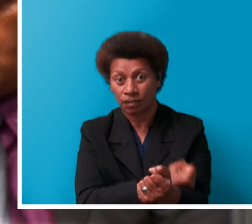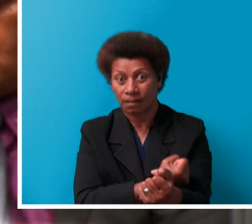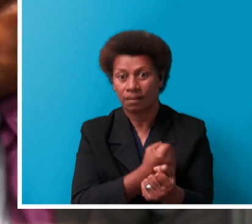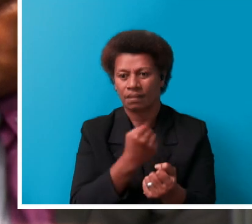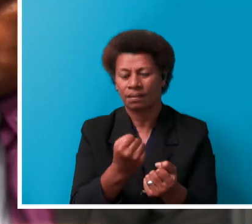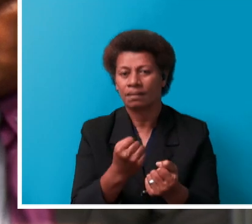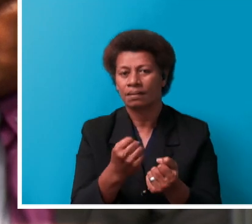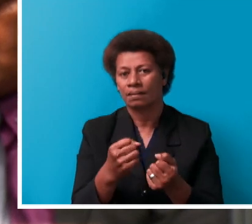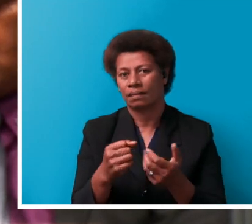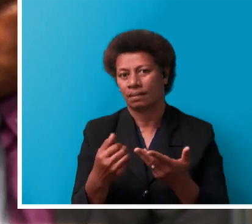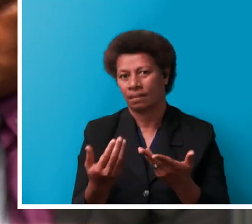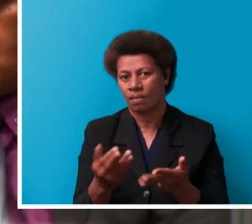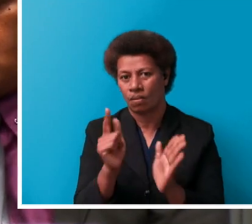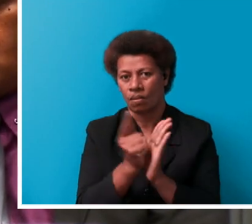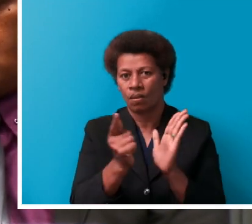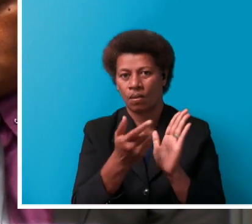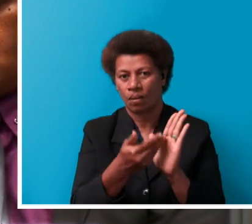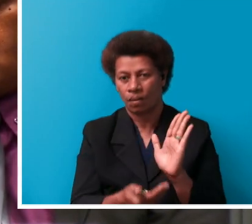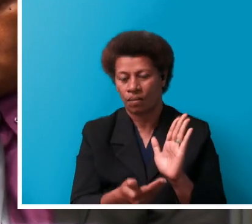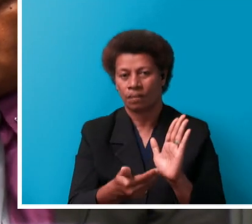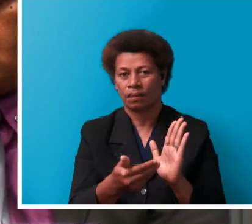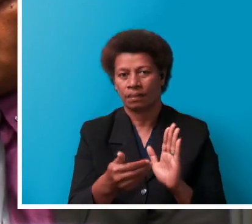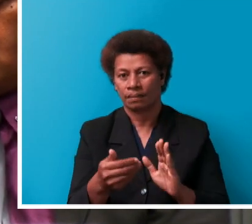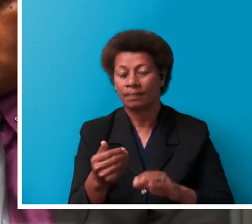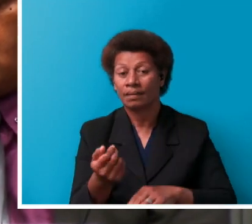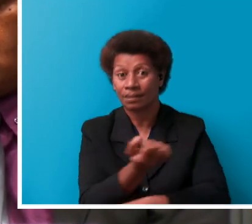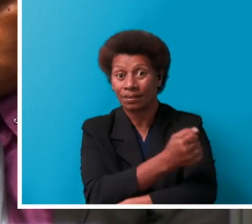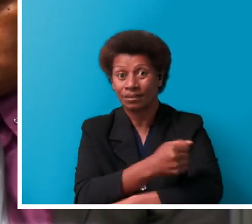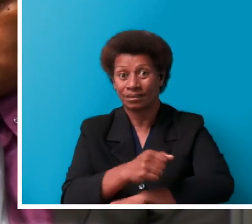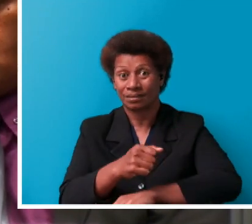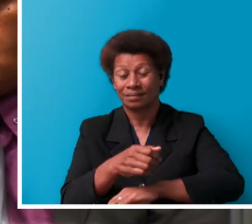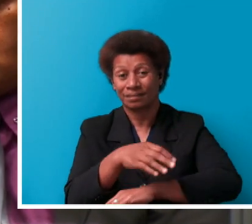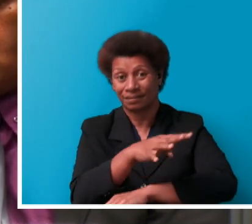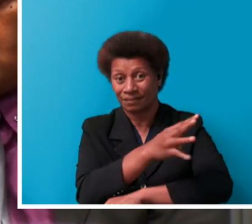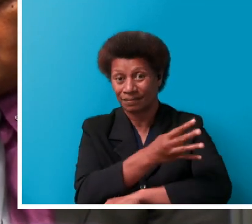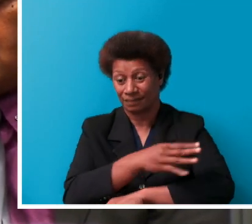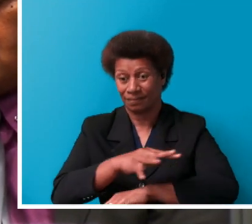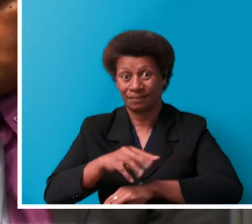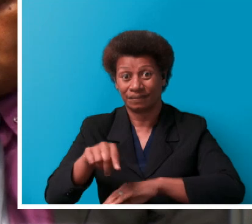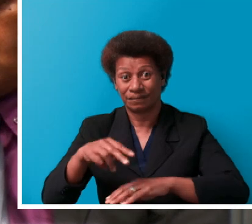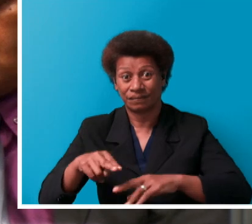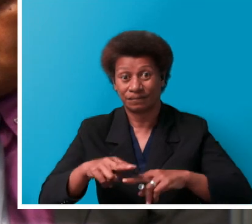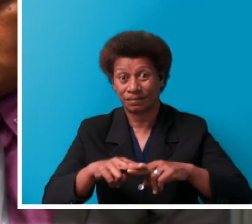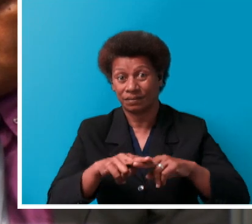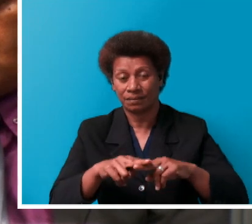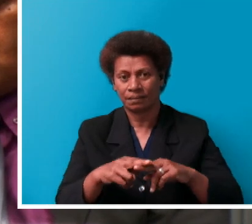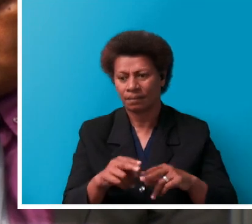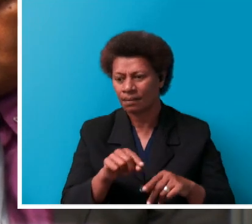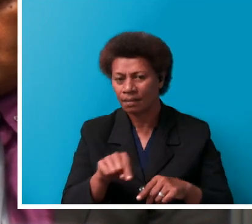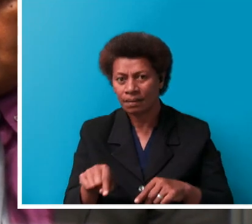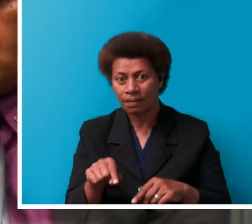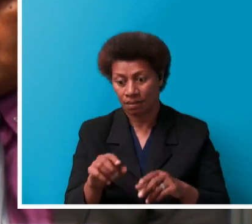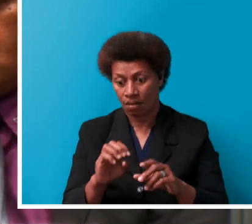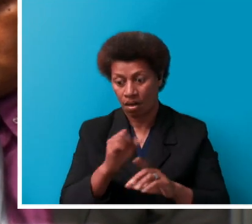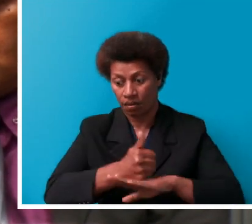mechanism. Mr. Speaker, sir, maritime safety is not just the responsibility of regulatory authorities. It is